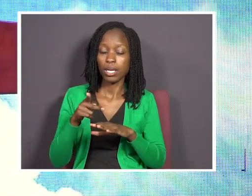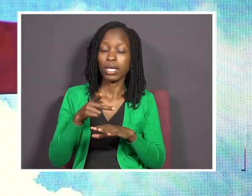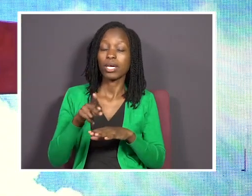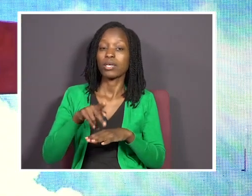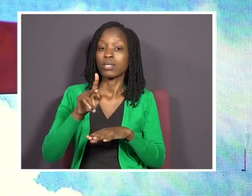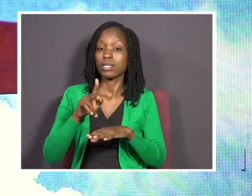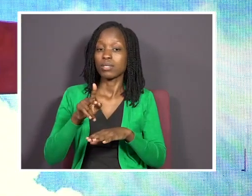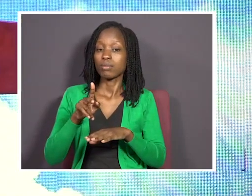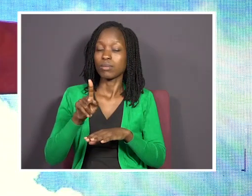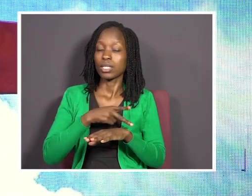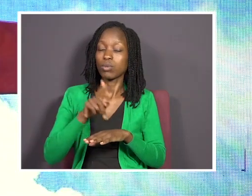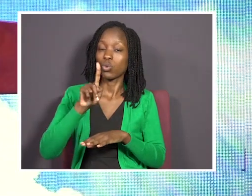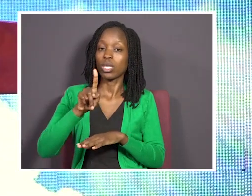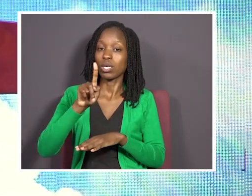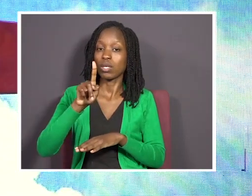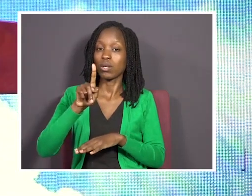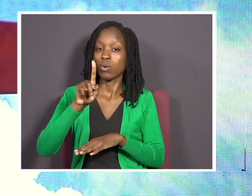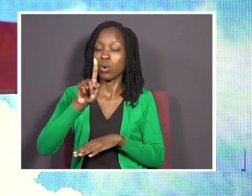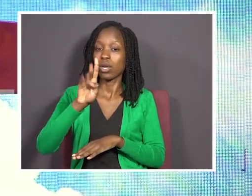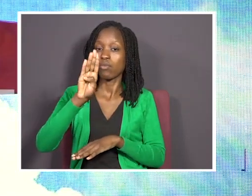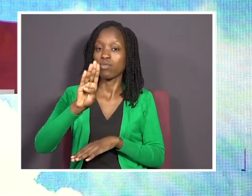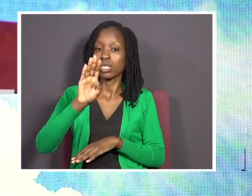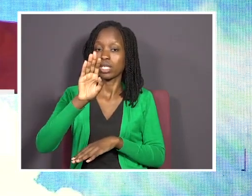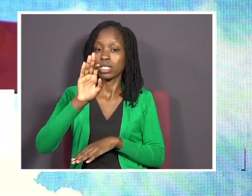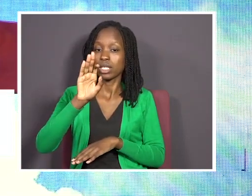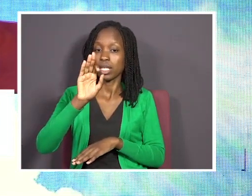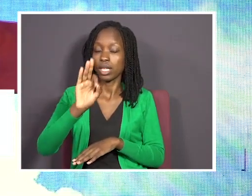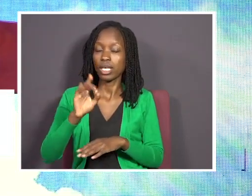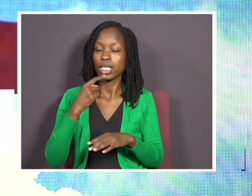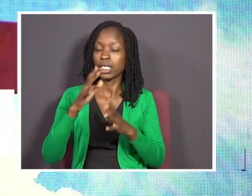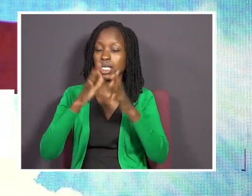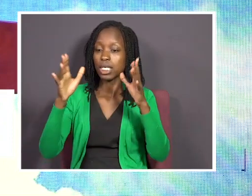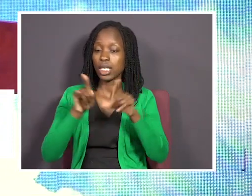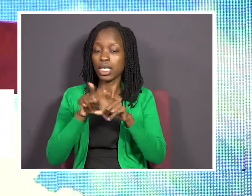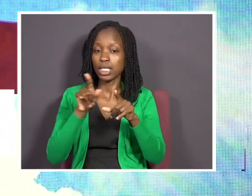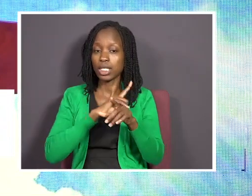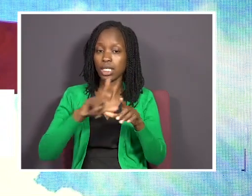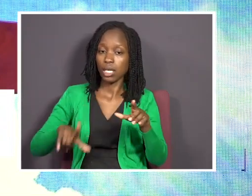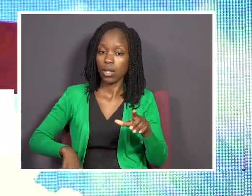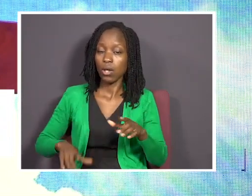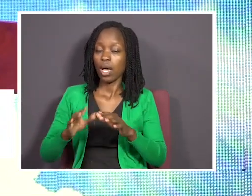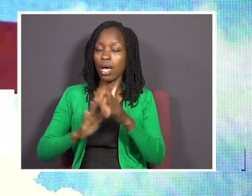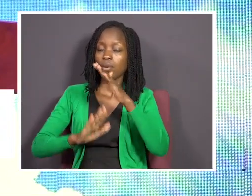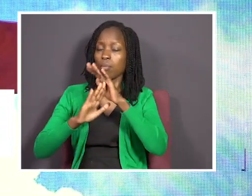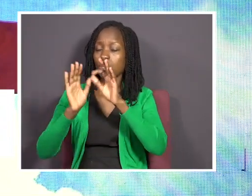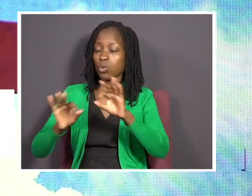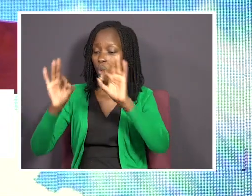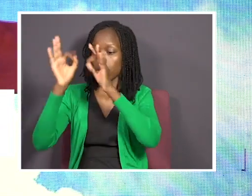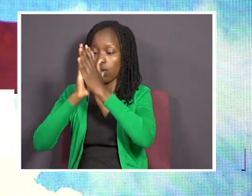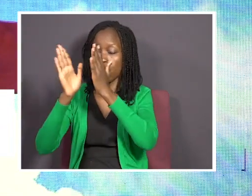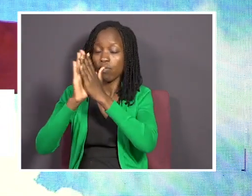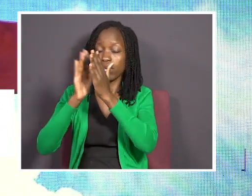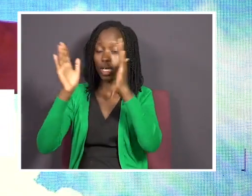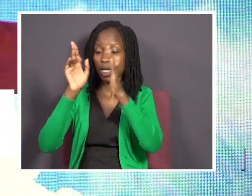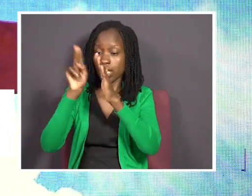Psalms 145, verse 3, which says, great is the Lord and most worthy of praise.